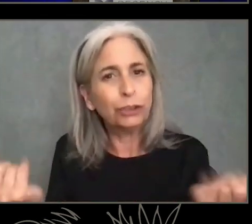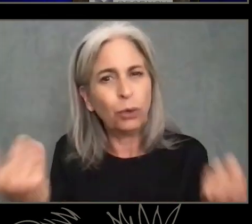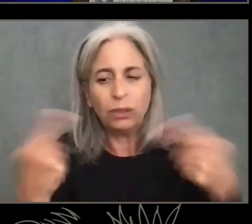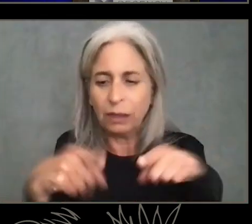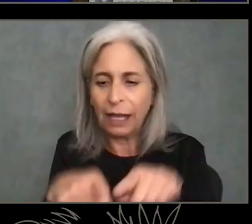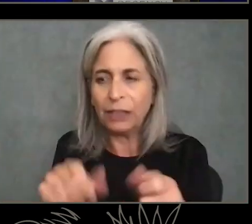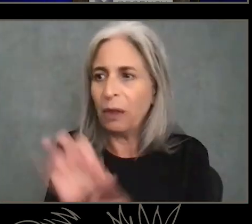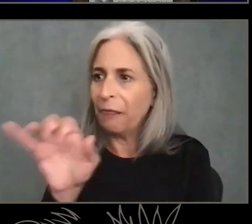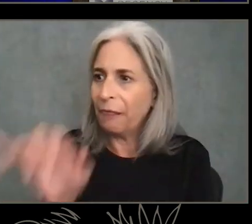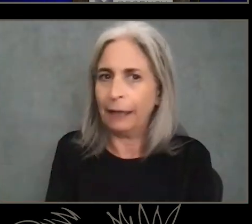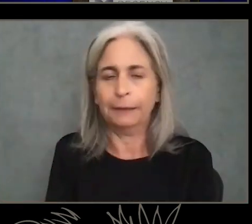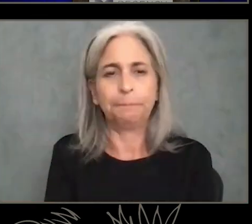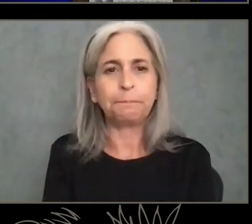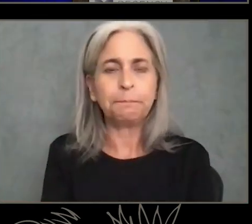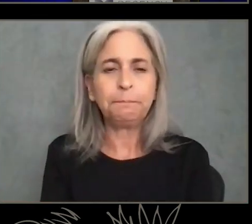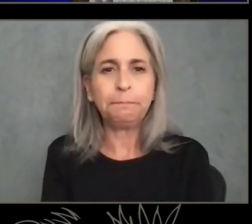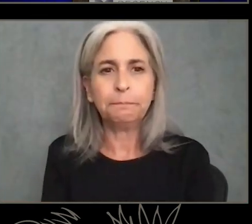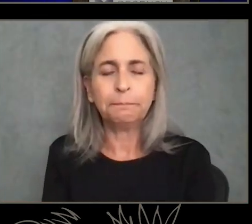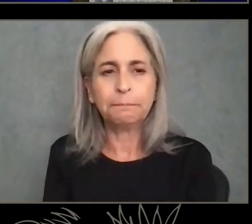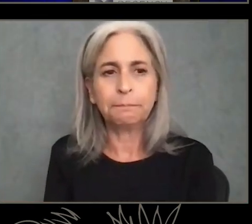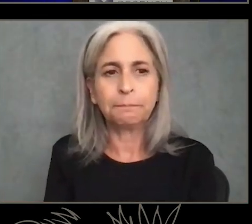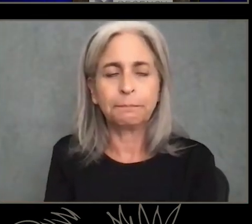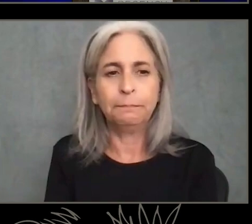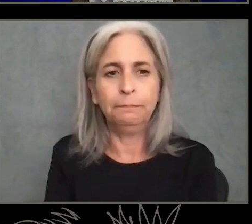in line with that.